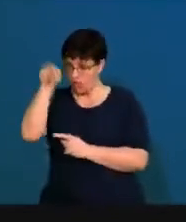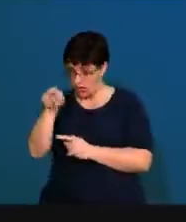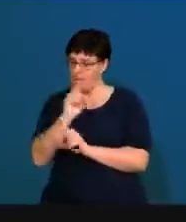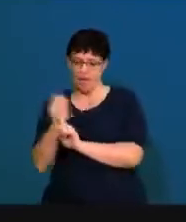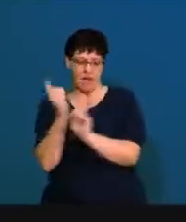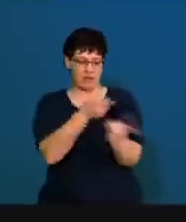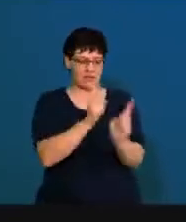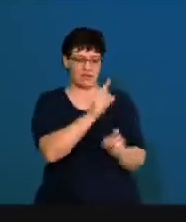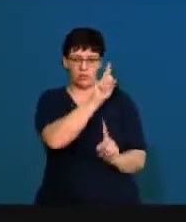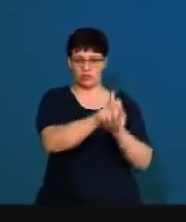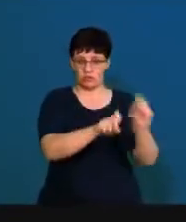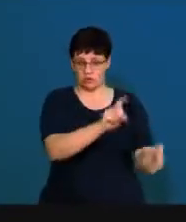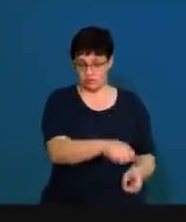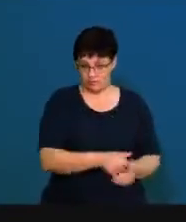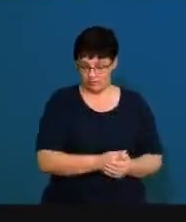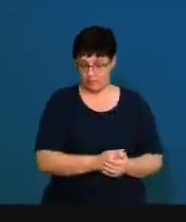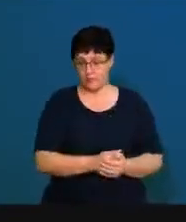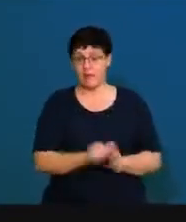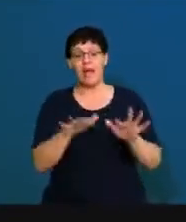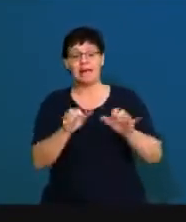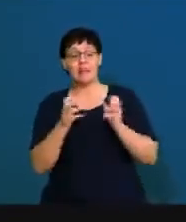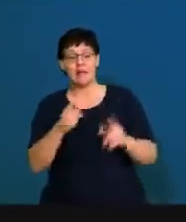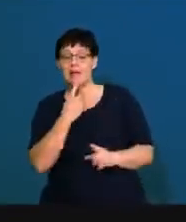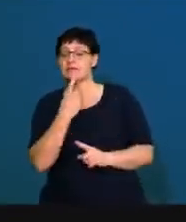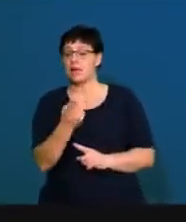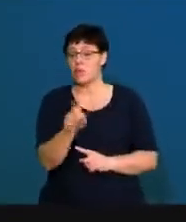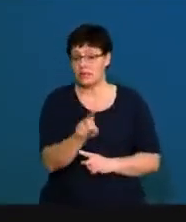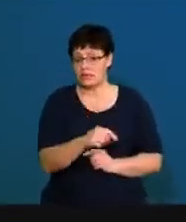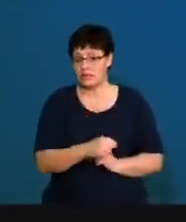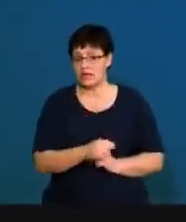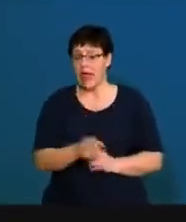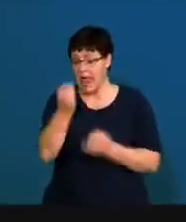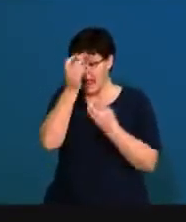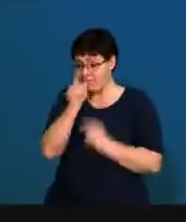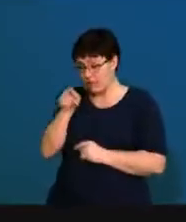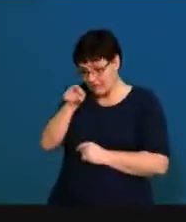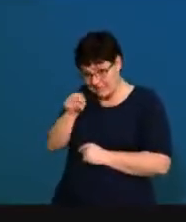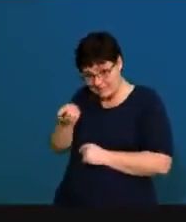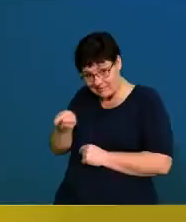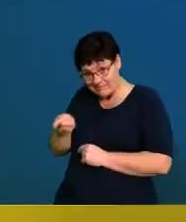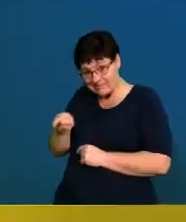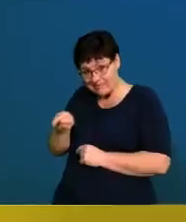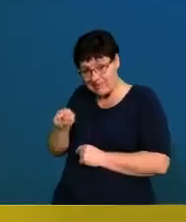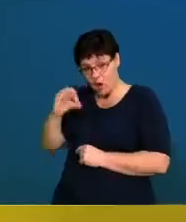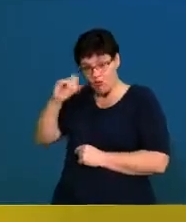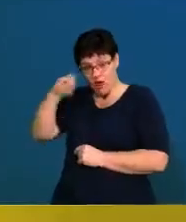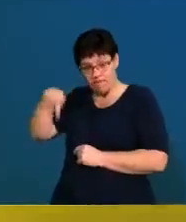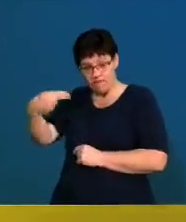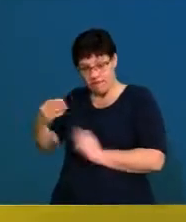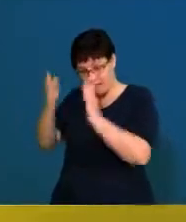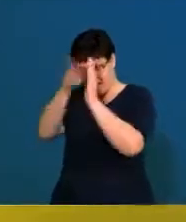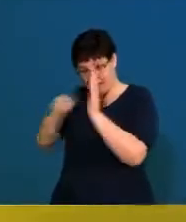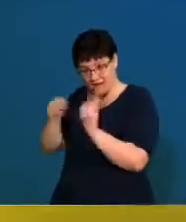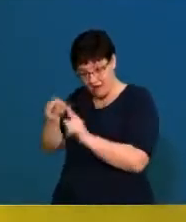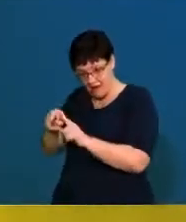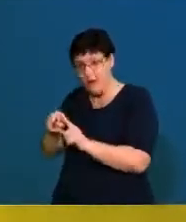what the examiner would emphasize is that you need to use the information from the graph. So every information would